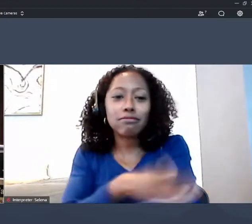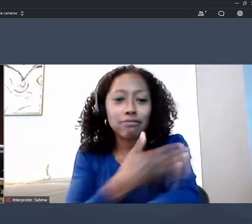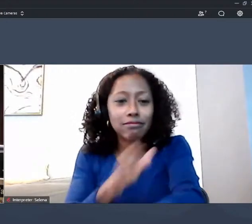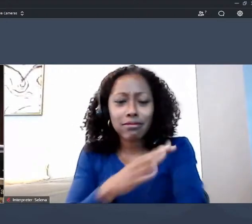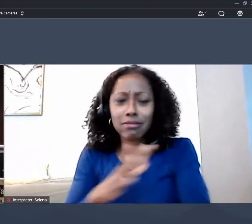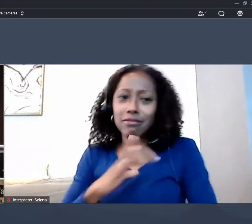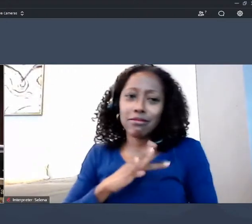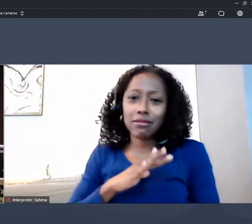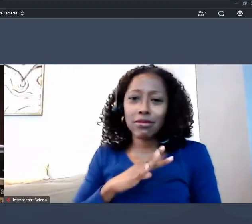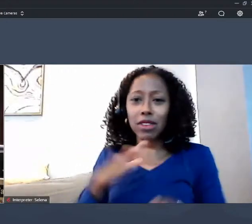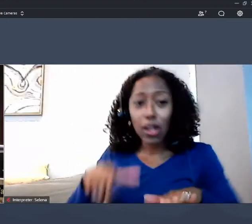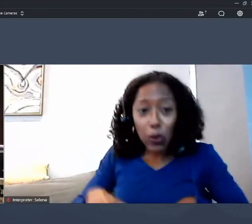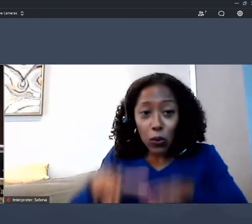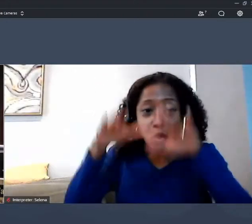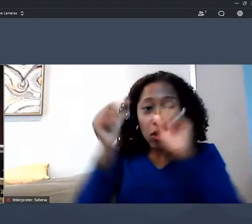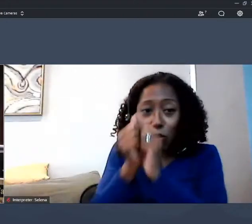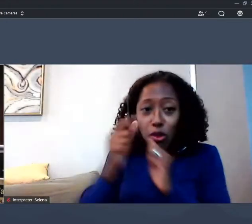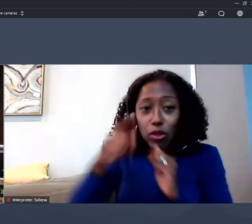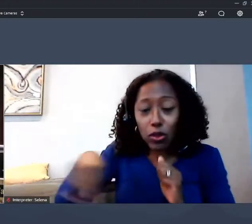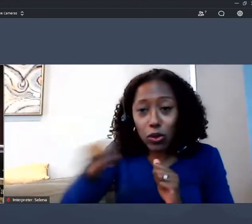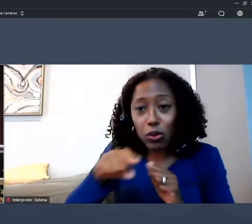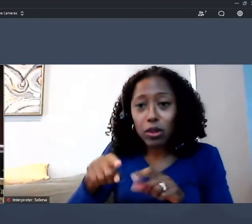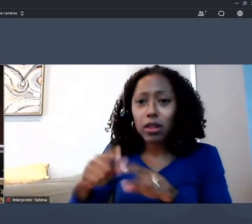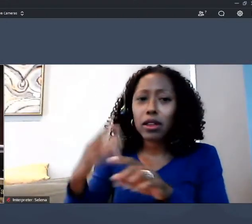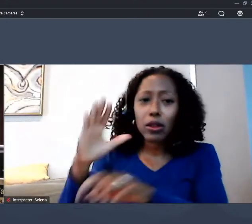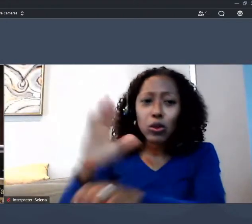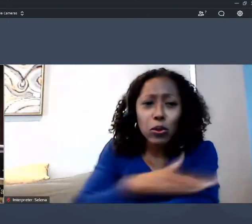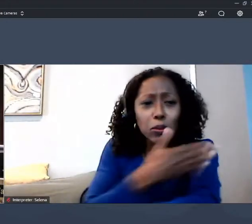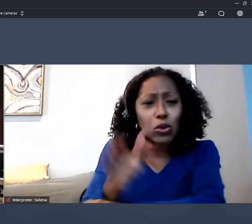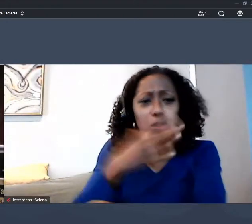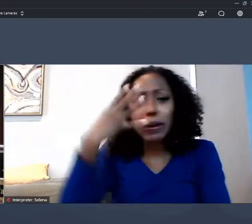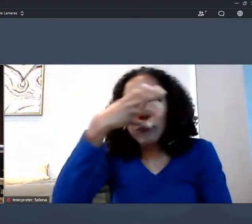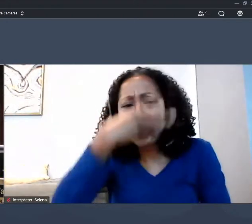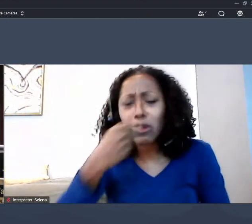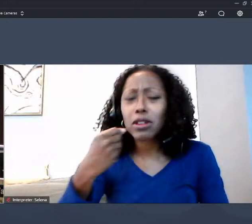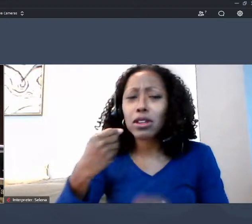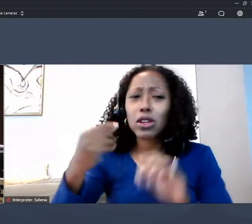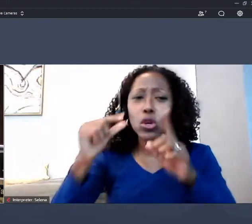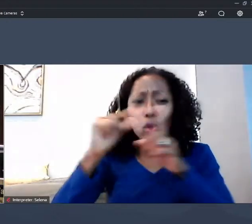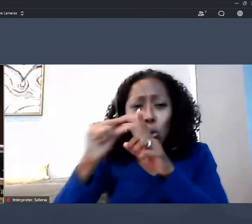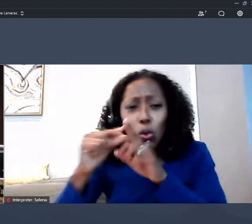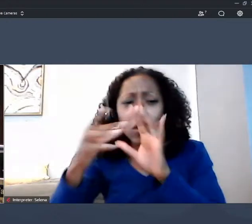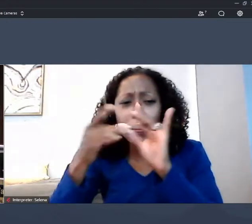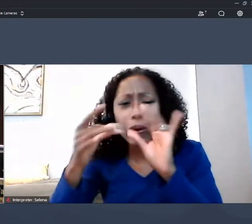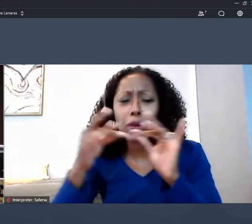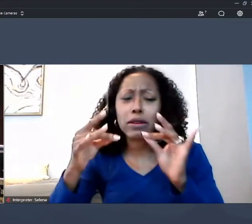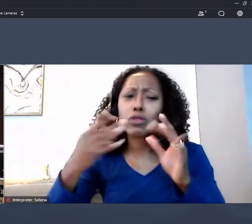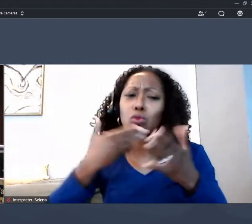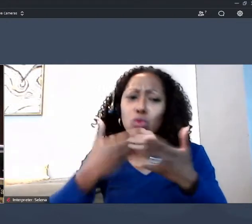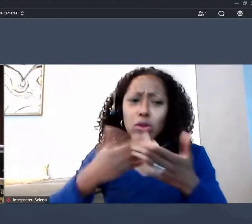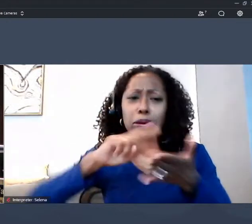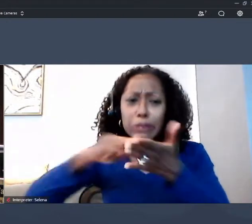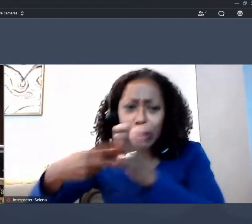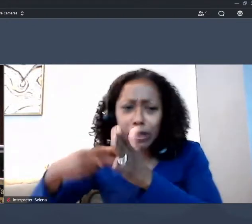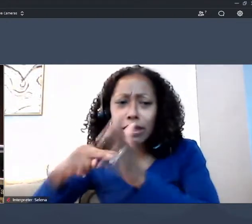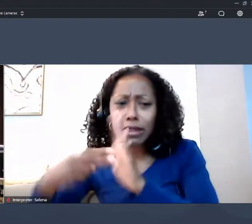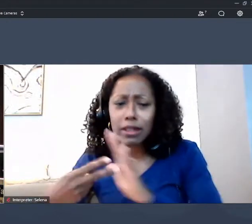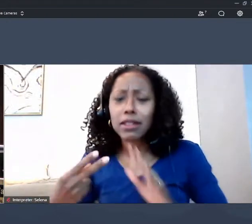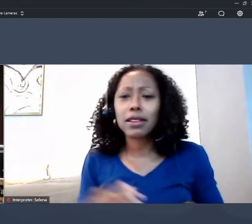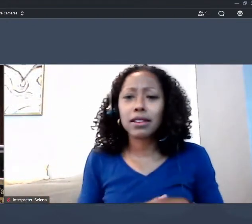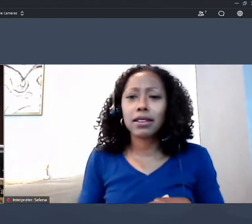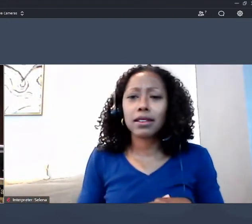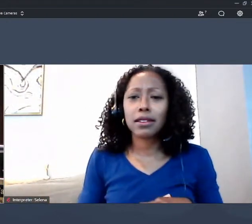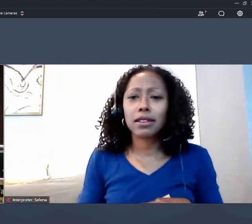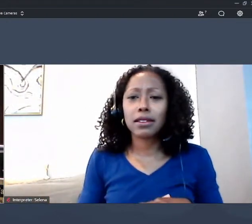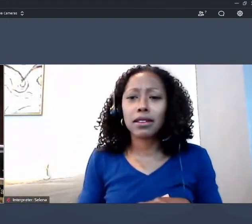all. Hey, beautiful music, meaningful music. And we really kind of